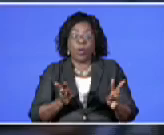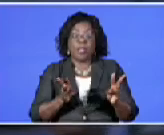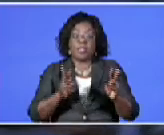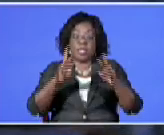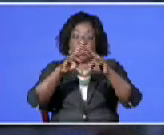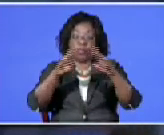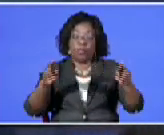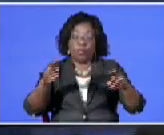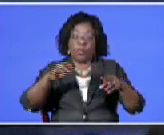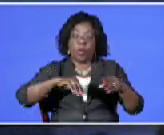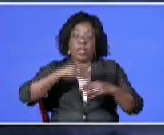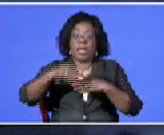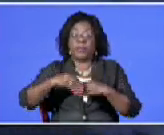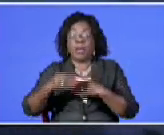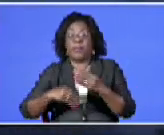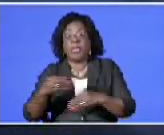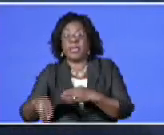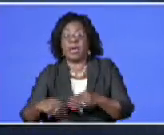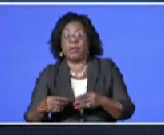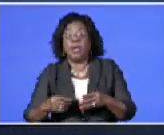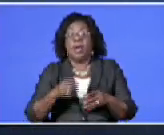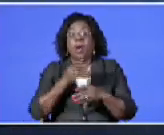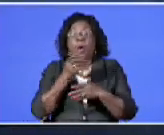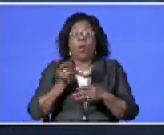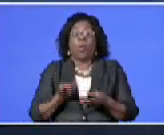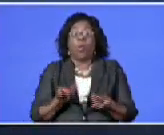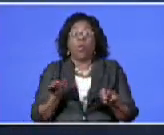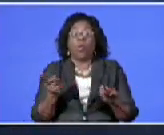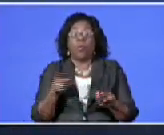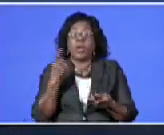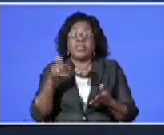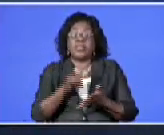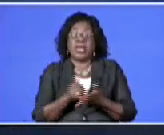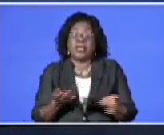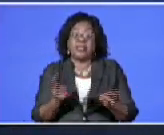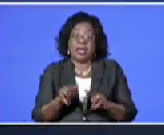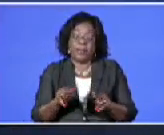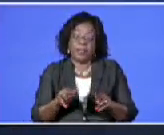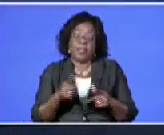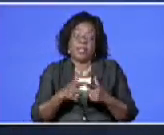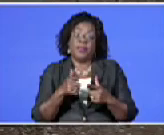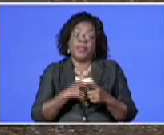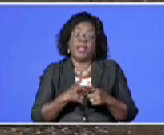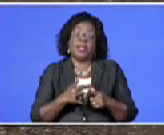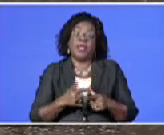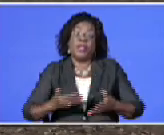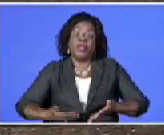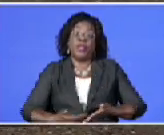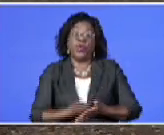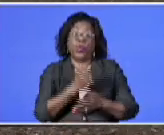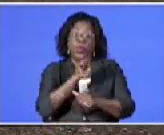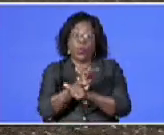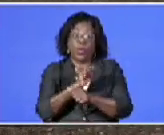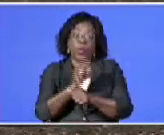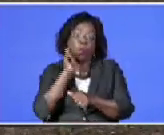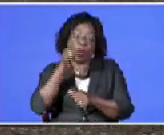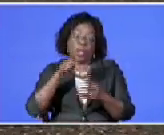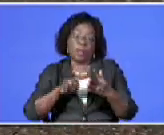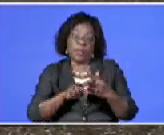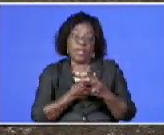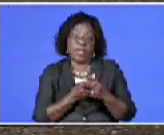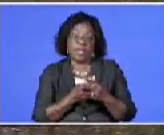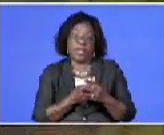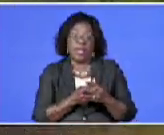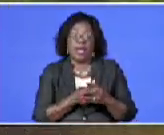that's done, marine works will begin, and that calls for constructing a brand new pier. It's an opportunity to welcome some of the